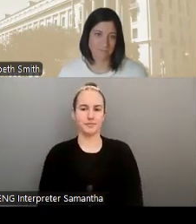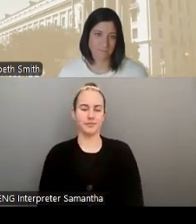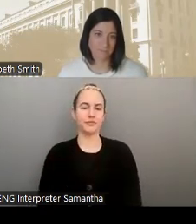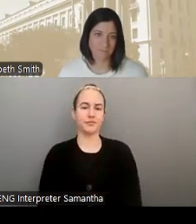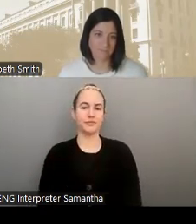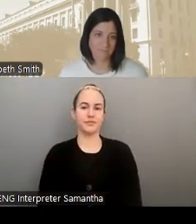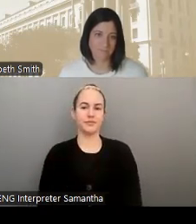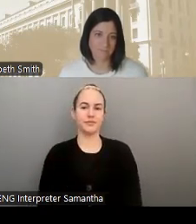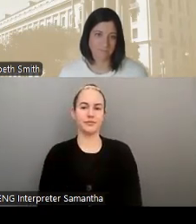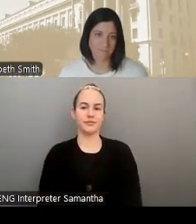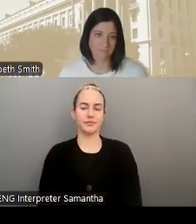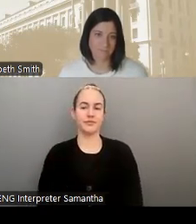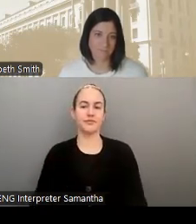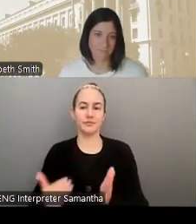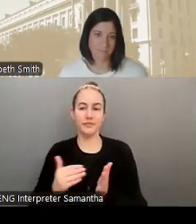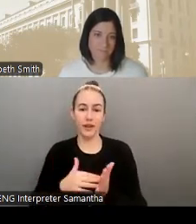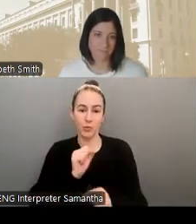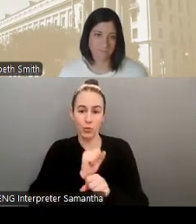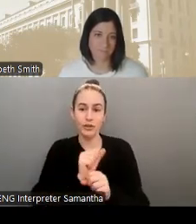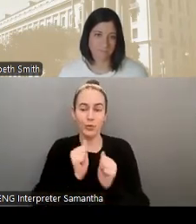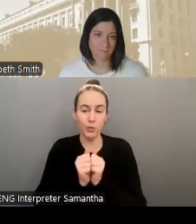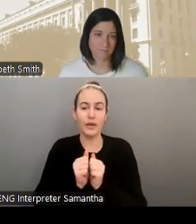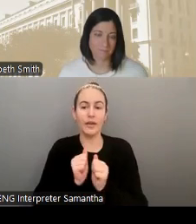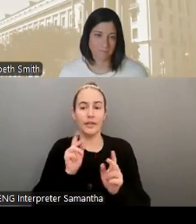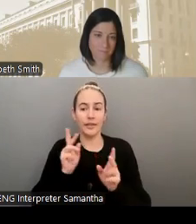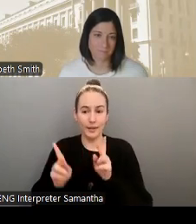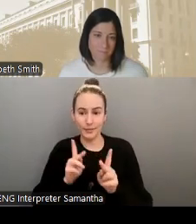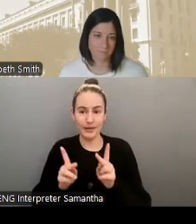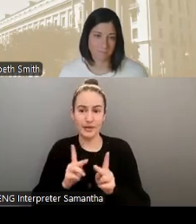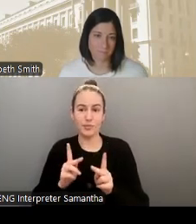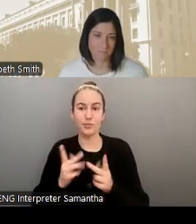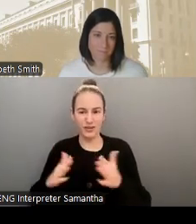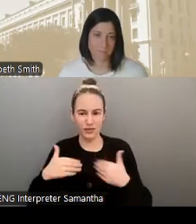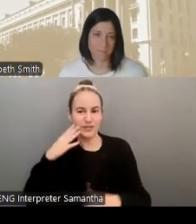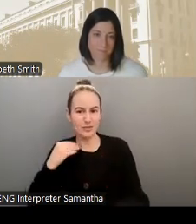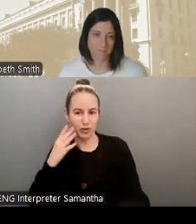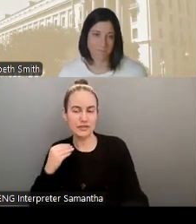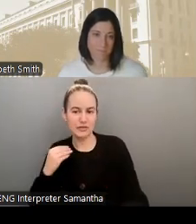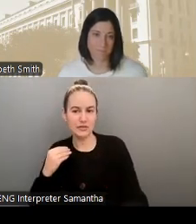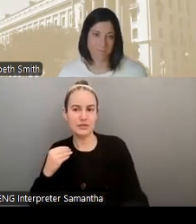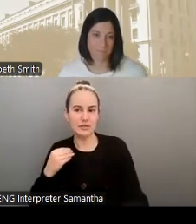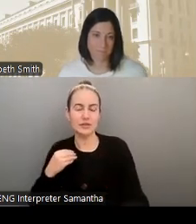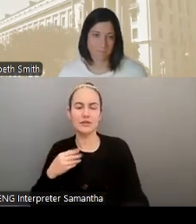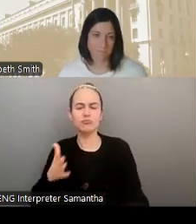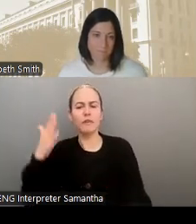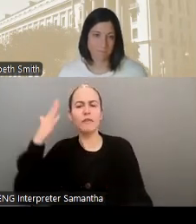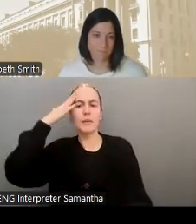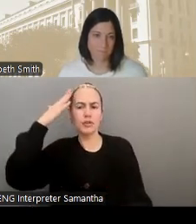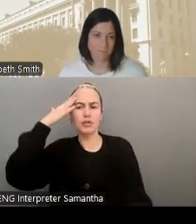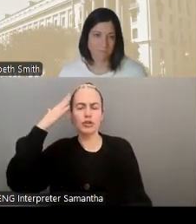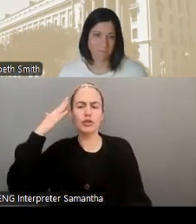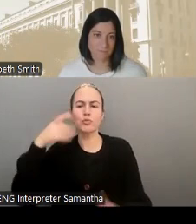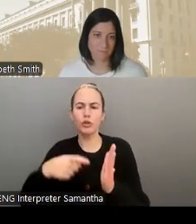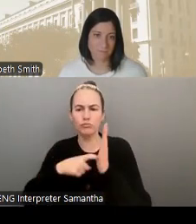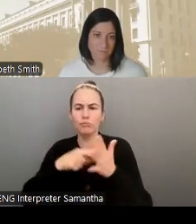with individuals that have experience working with these types of grants. They are familiar with the criteria that